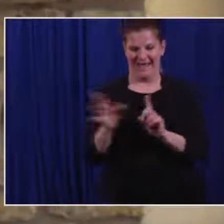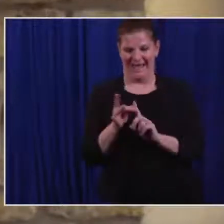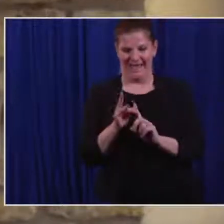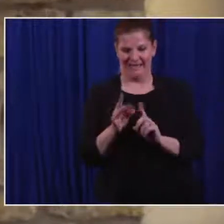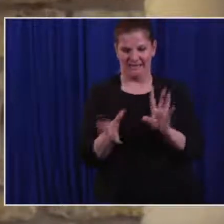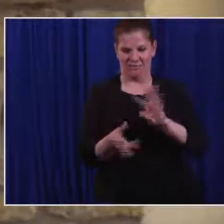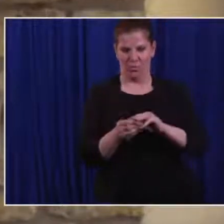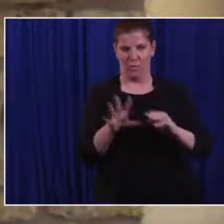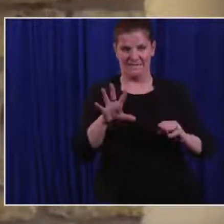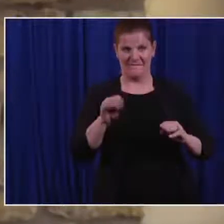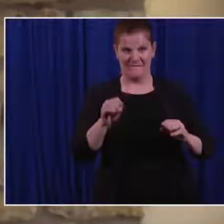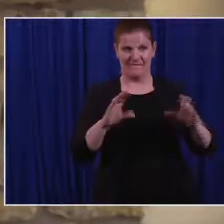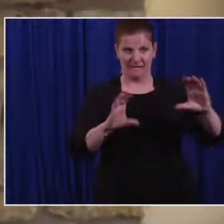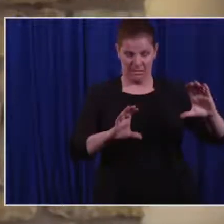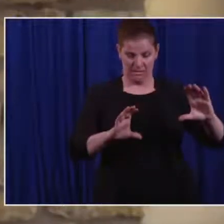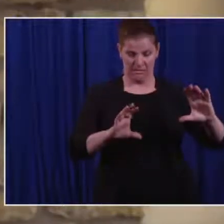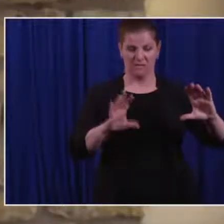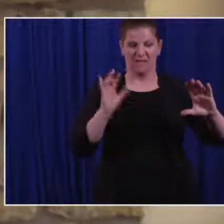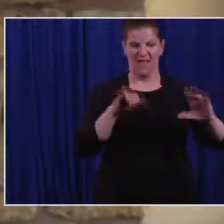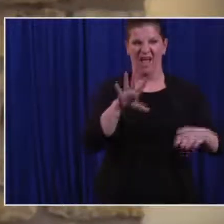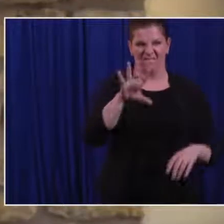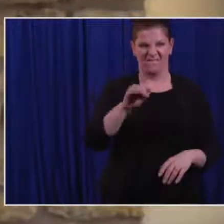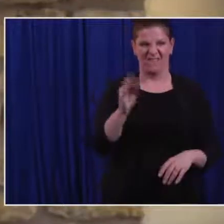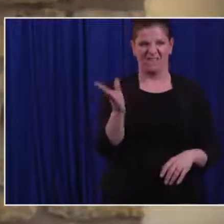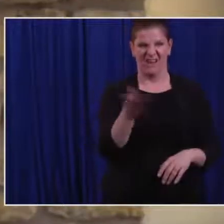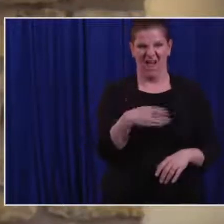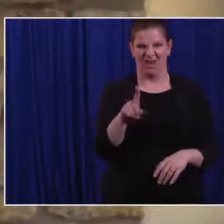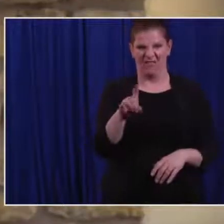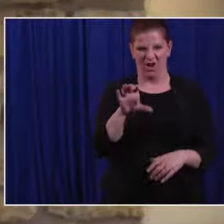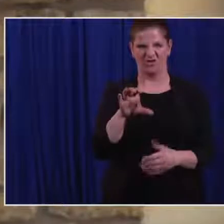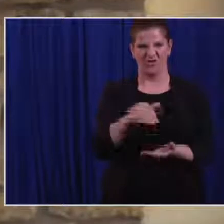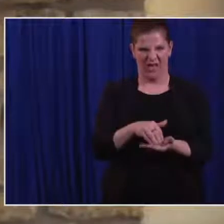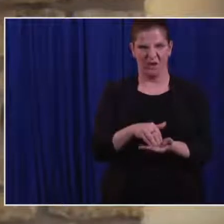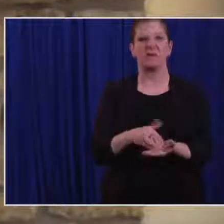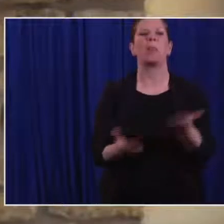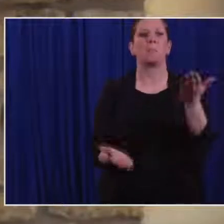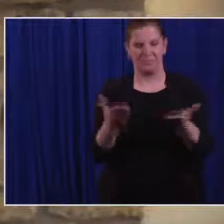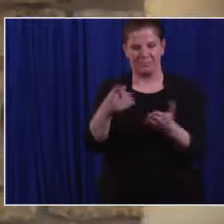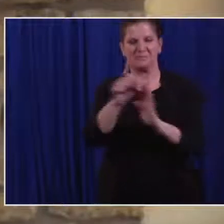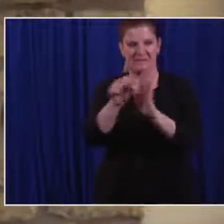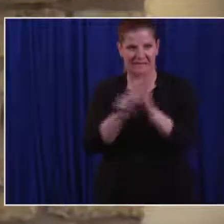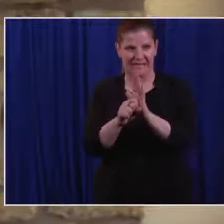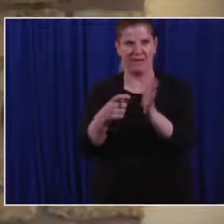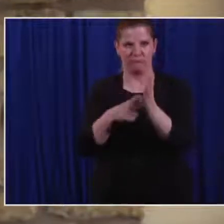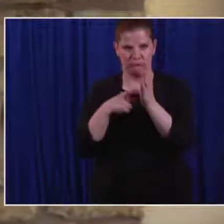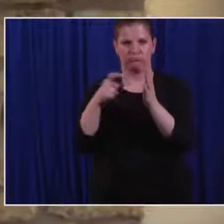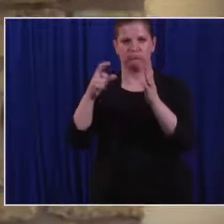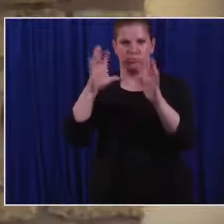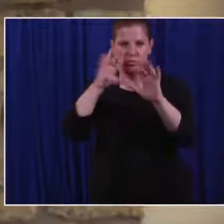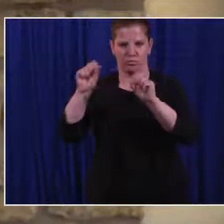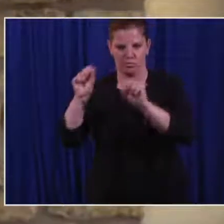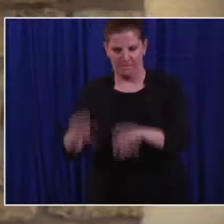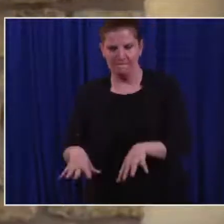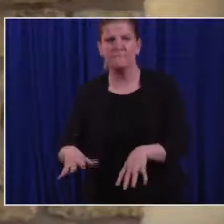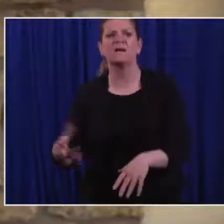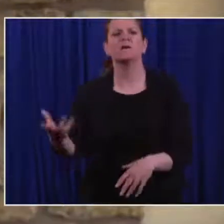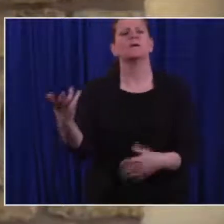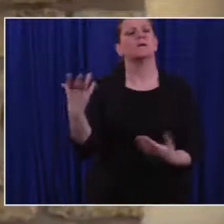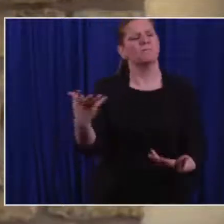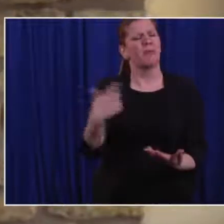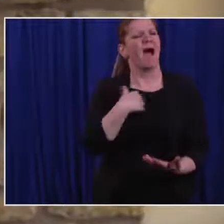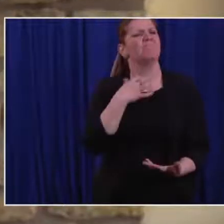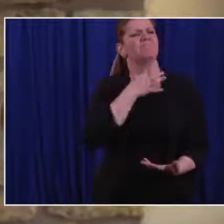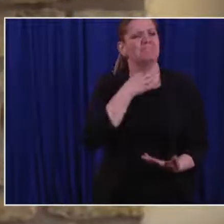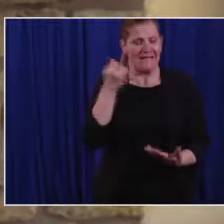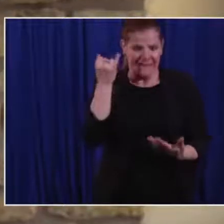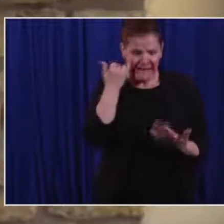incidence numbers on a county by county basis. Even if Ohio should drop below 50 as a whole, should some restrictions stay in